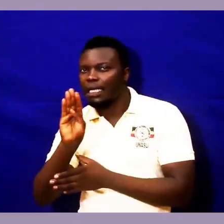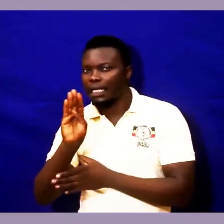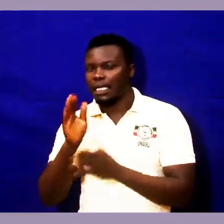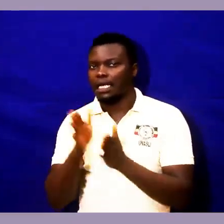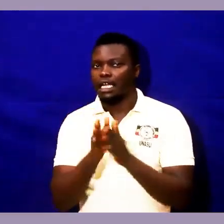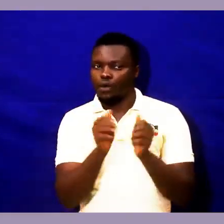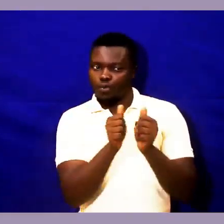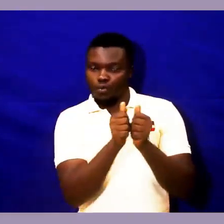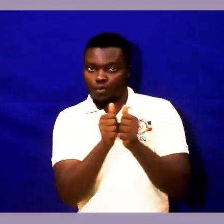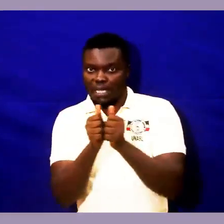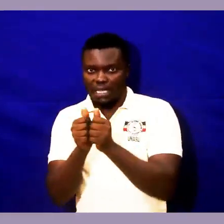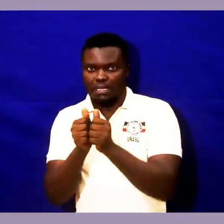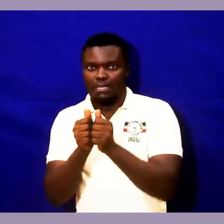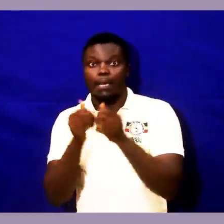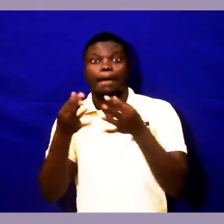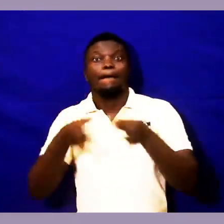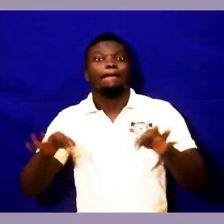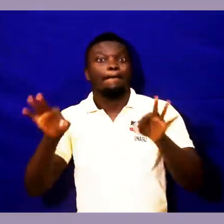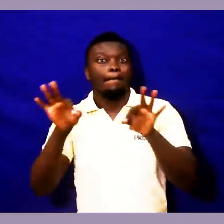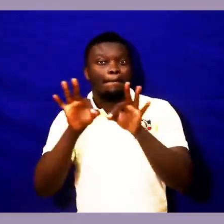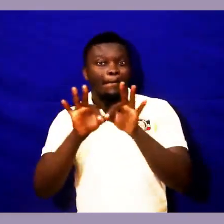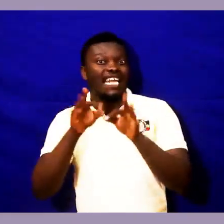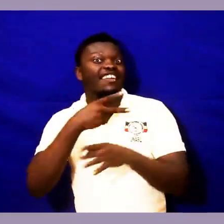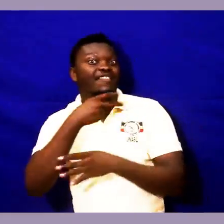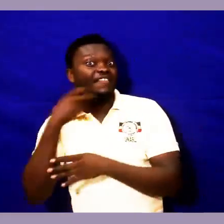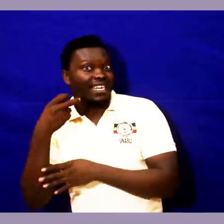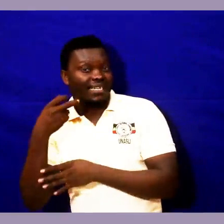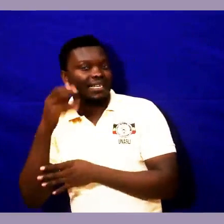to go with the main verb.